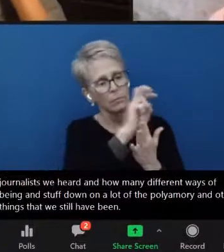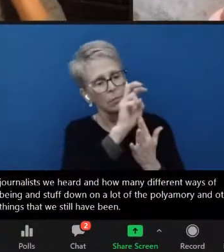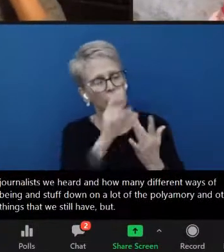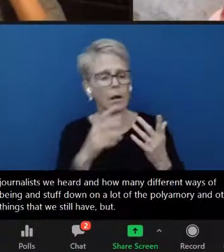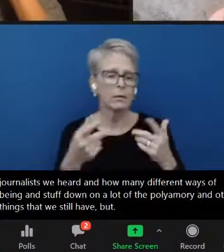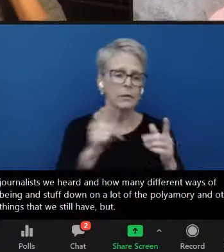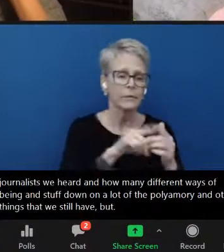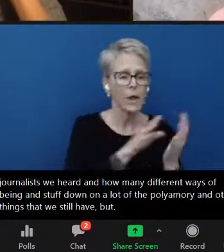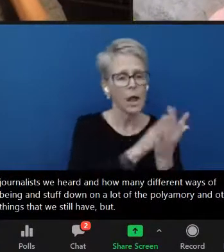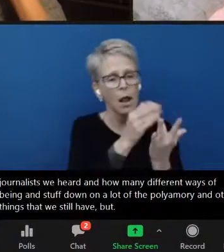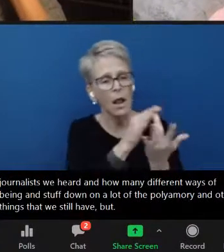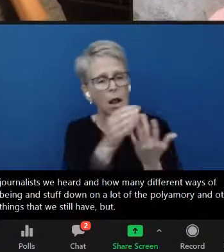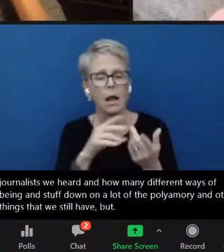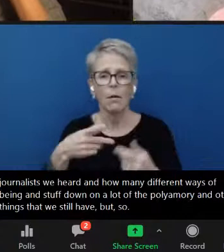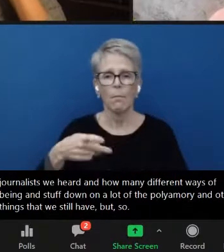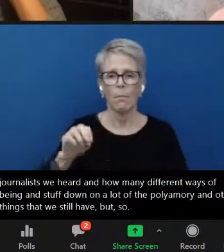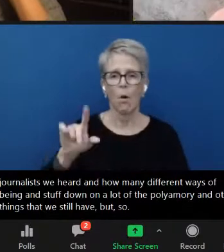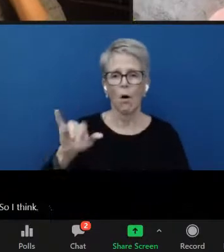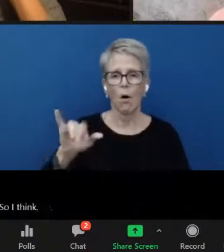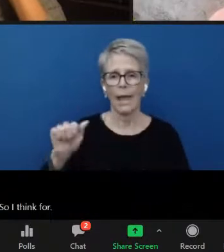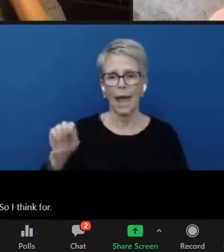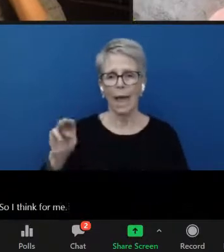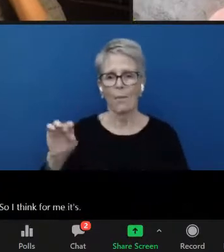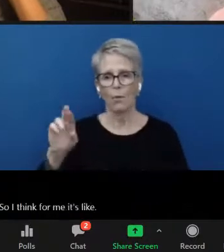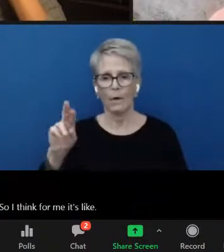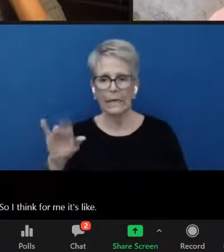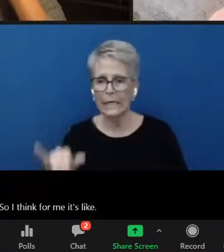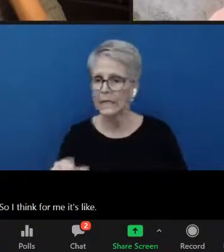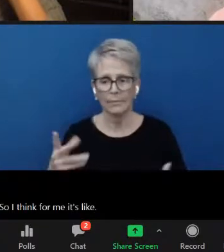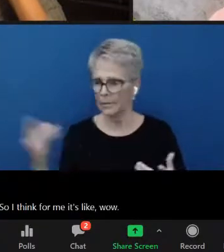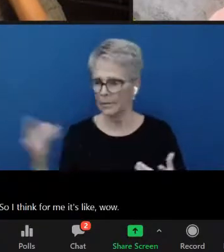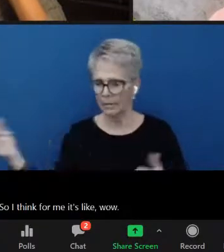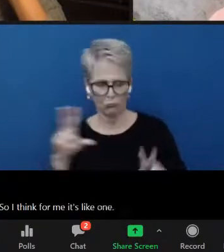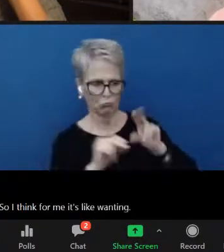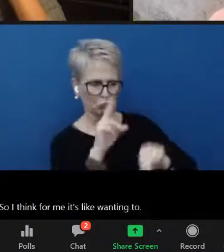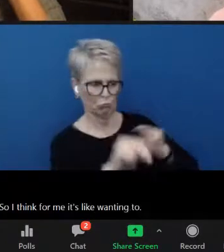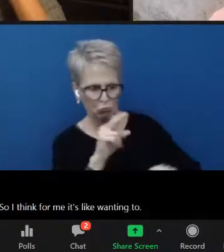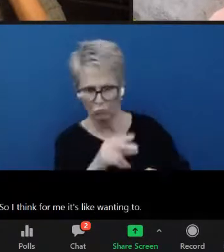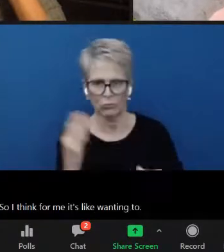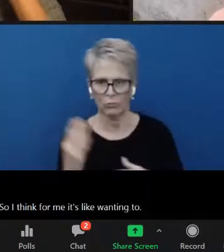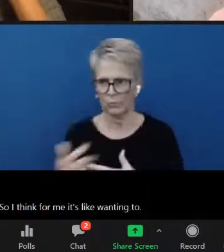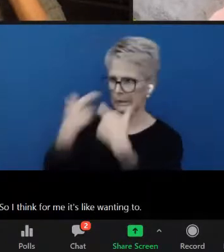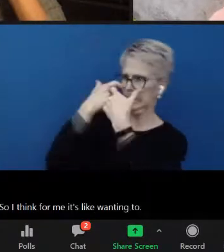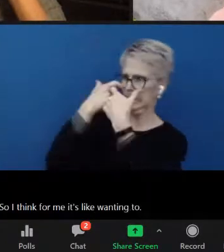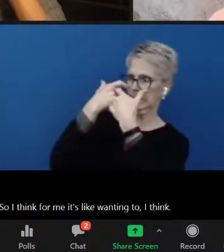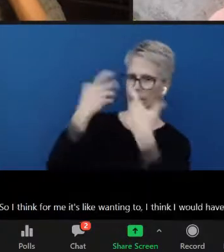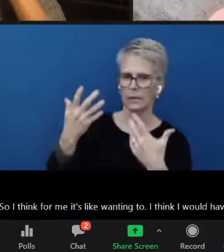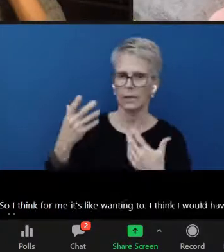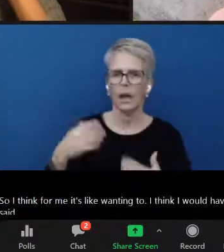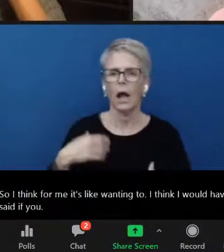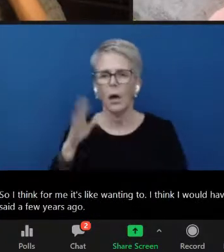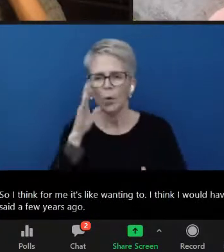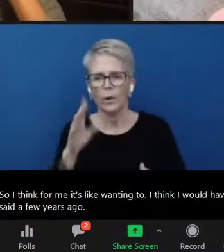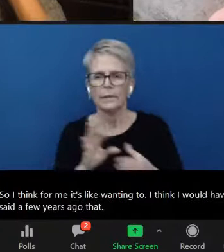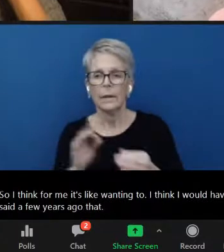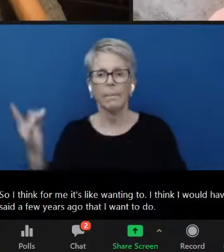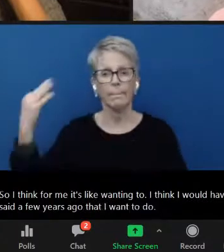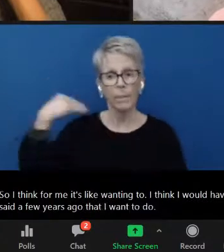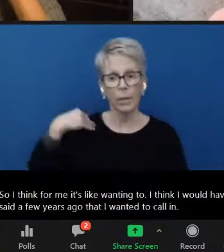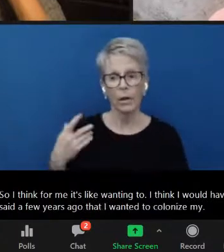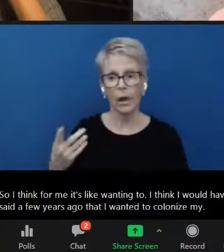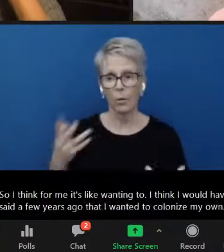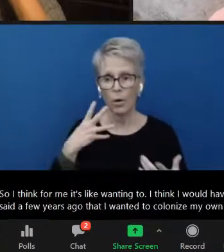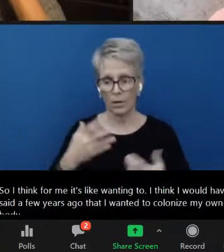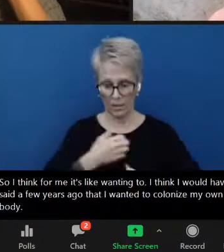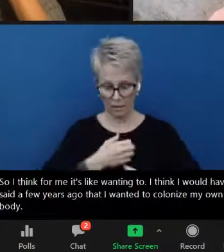But so I think for me, it's like wanting to, I think I would have said a few years ago that I want to decolonize